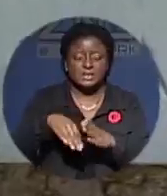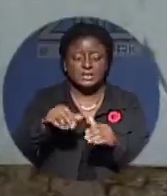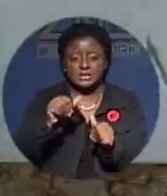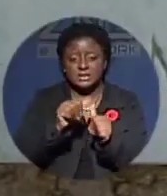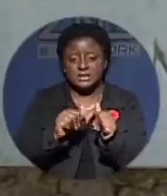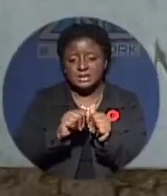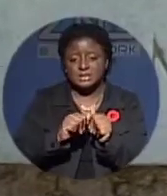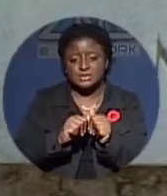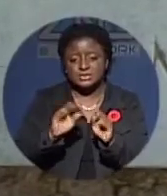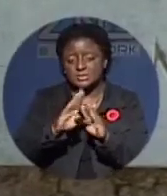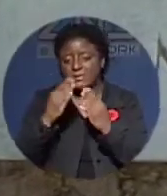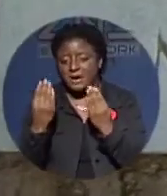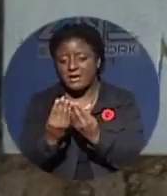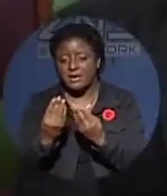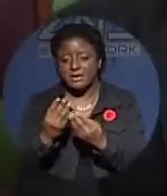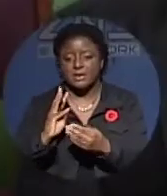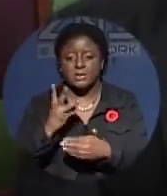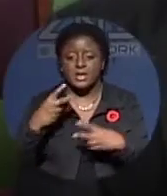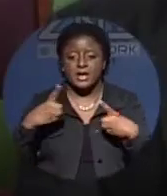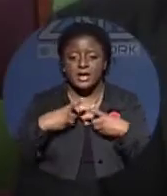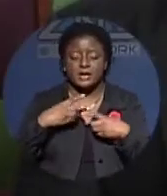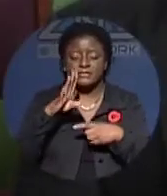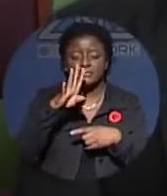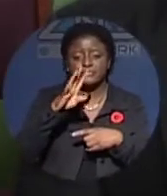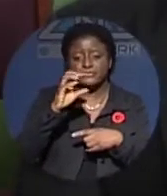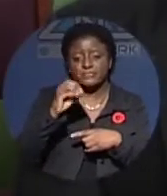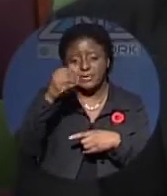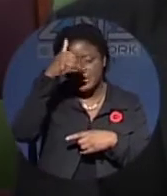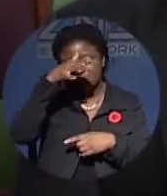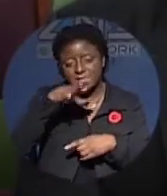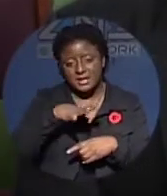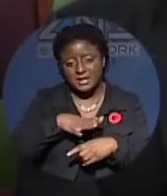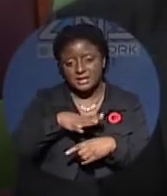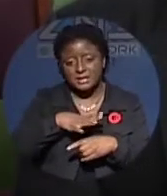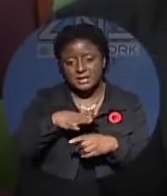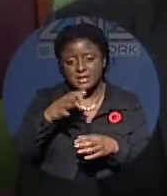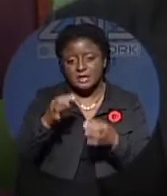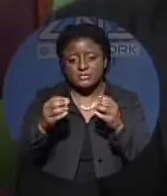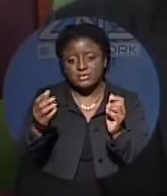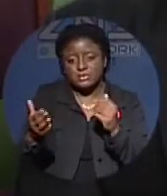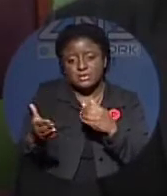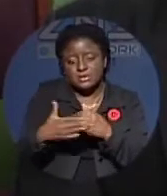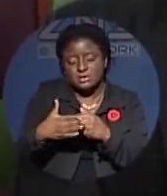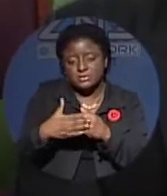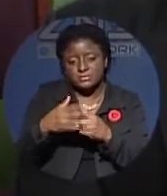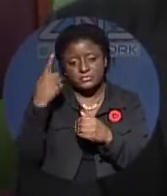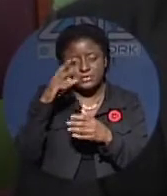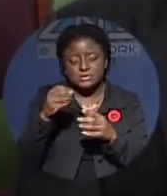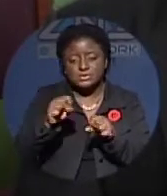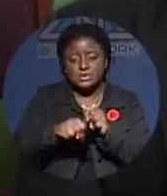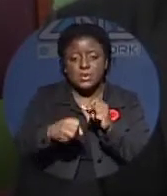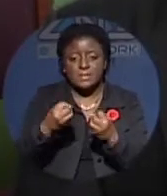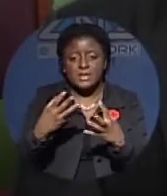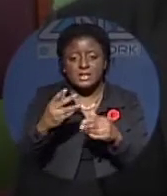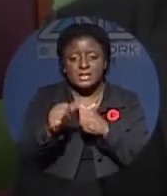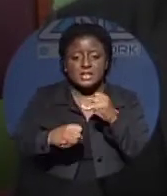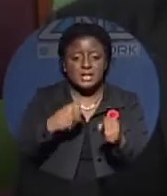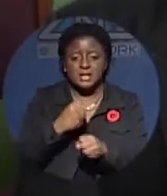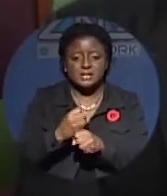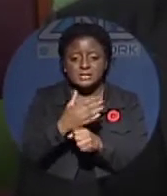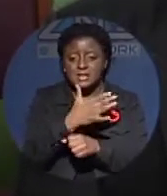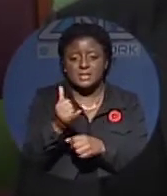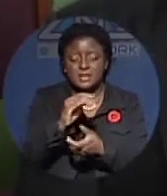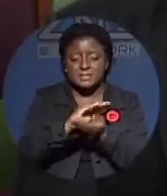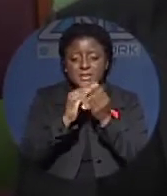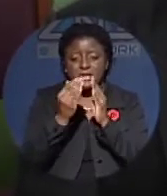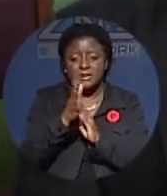East Barracks. You know, men you've been with for so many years, you get attached like another brother. And when you come to think of it,